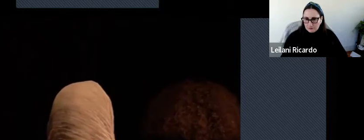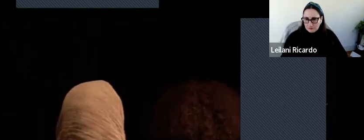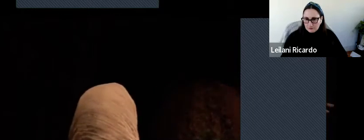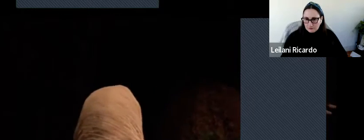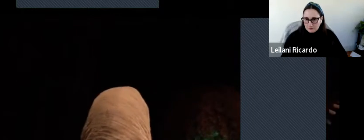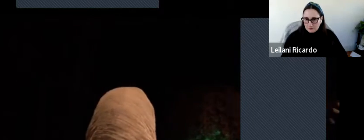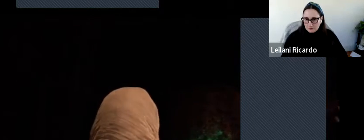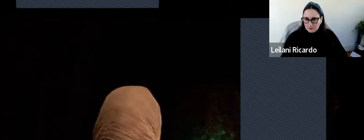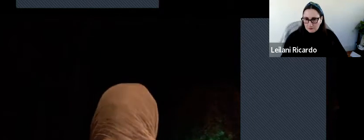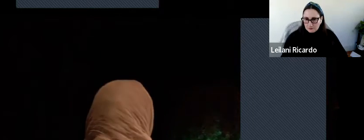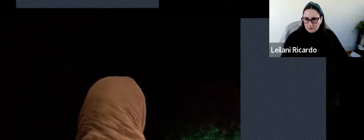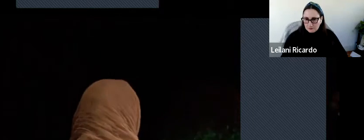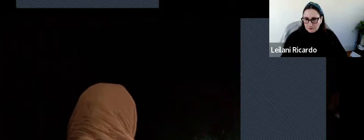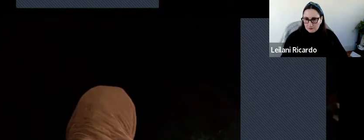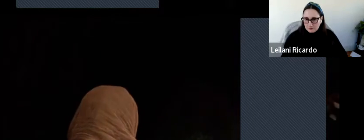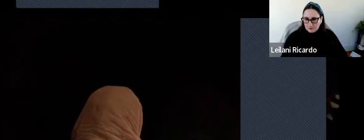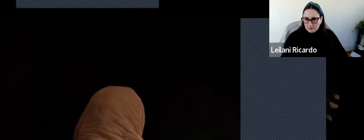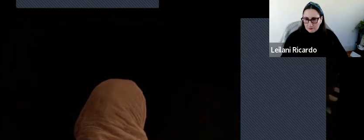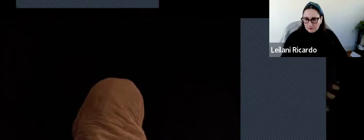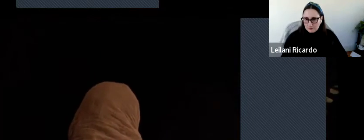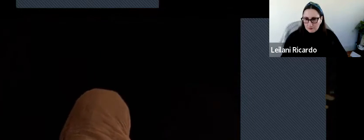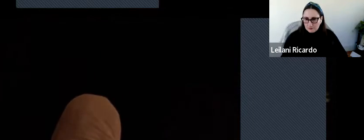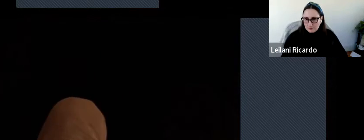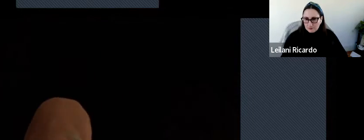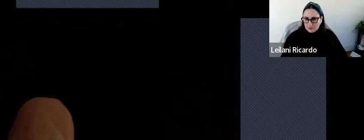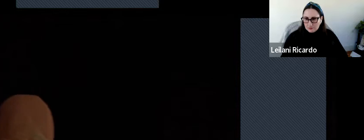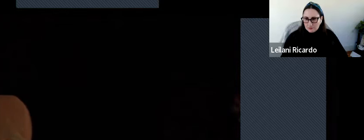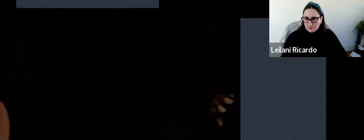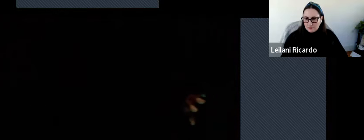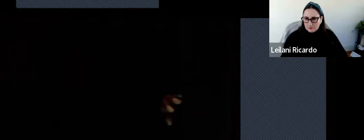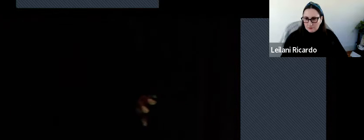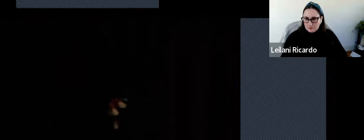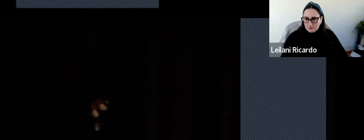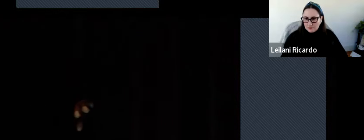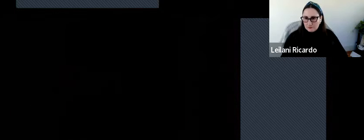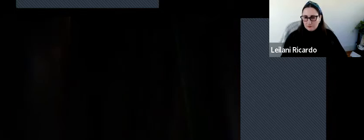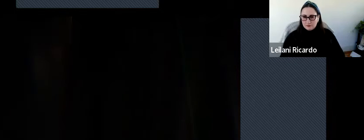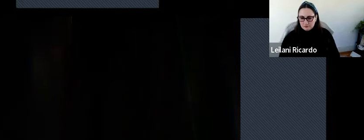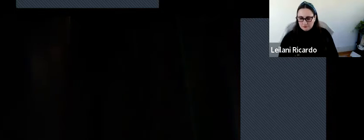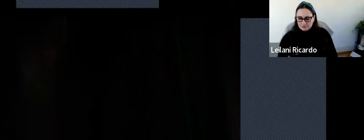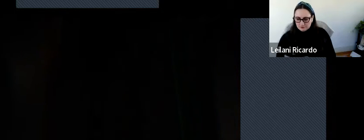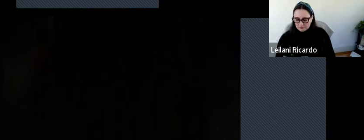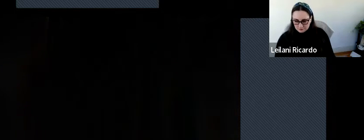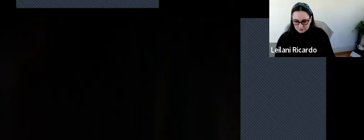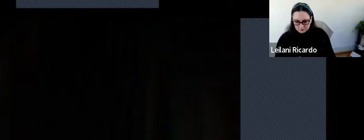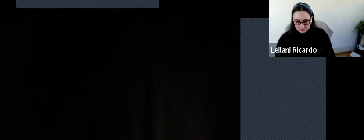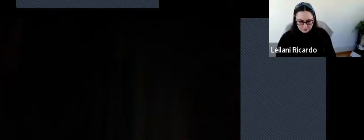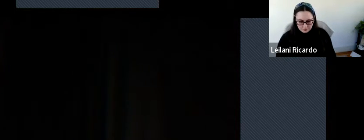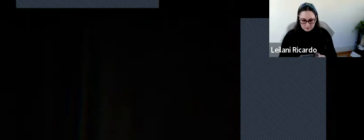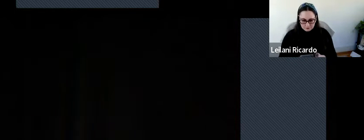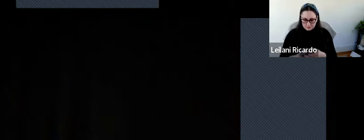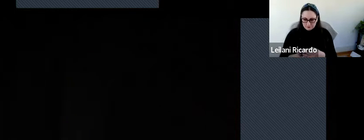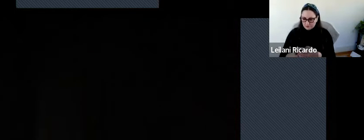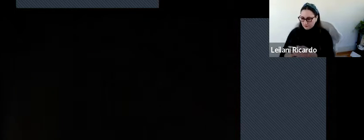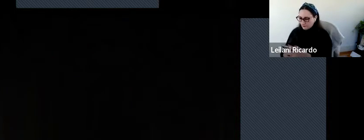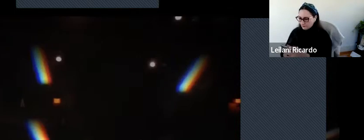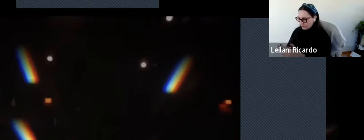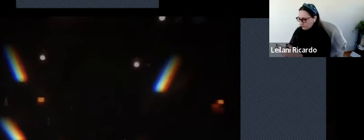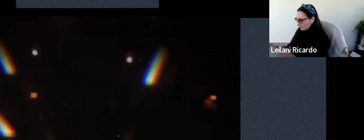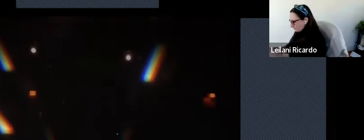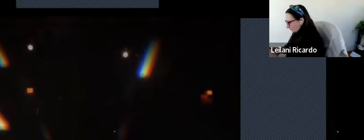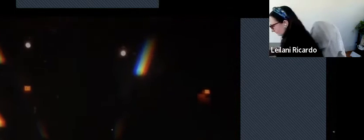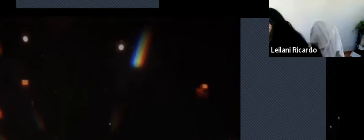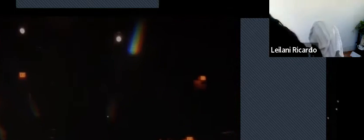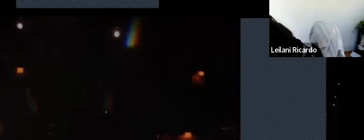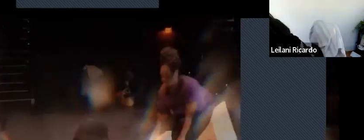strong. Strength of life, oh, strength of